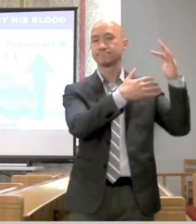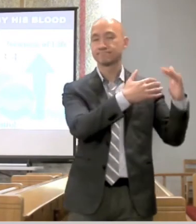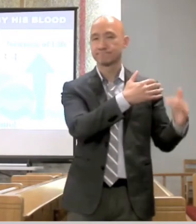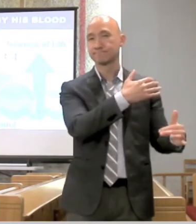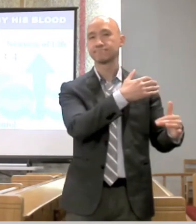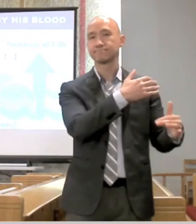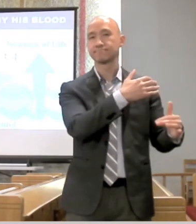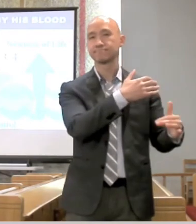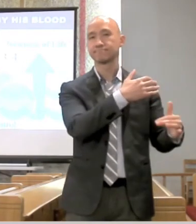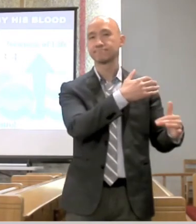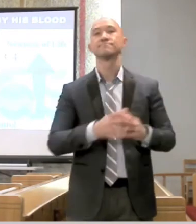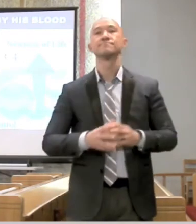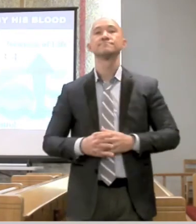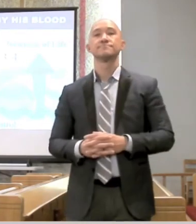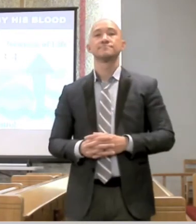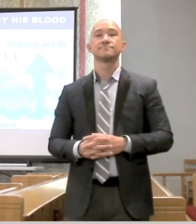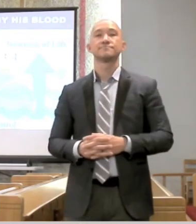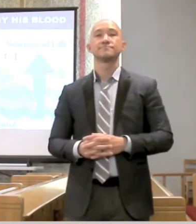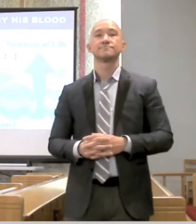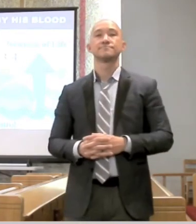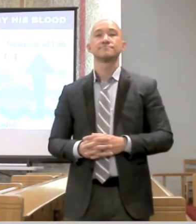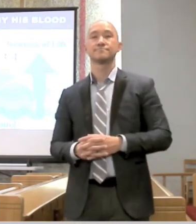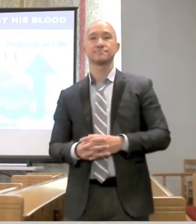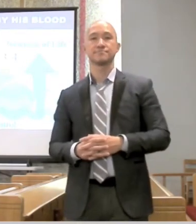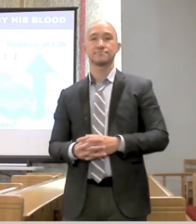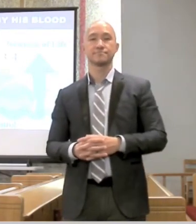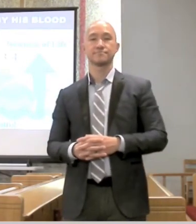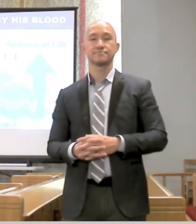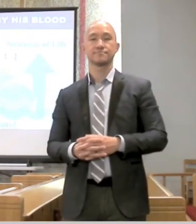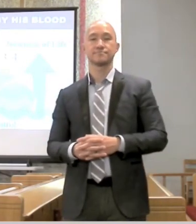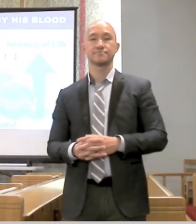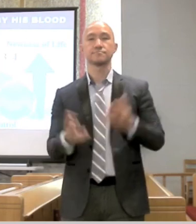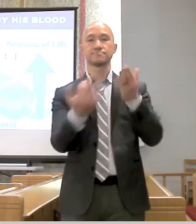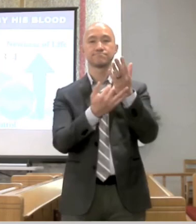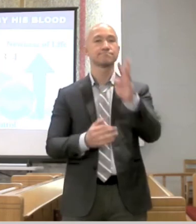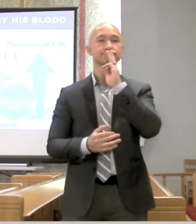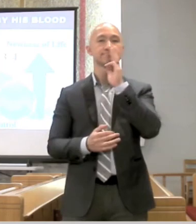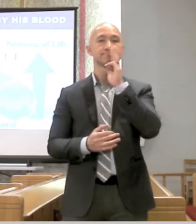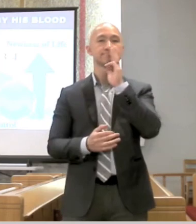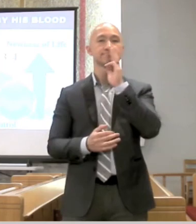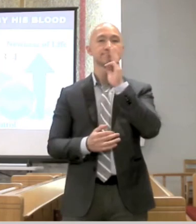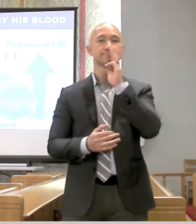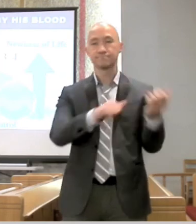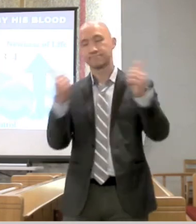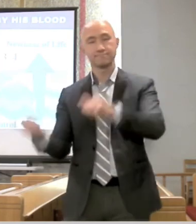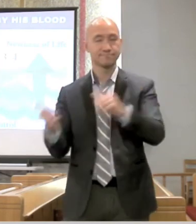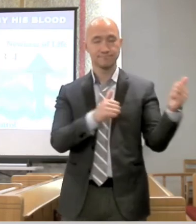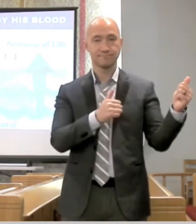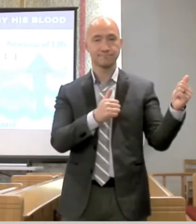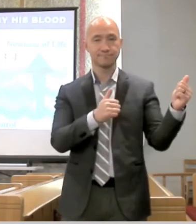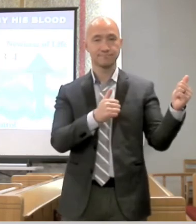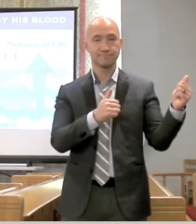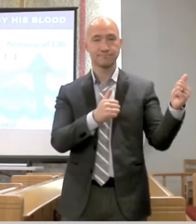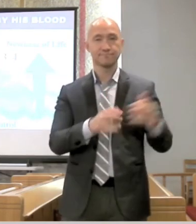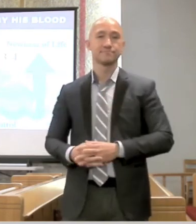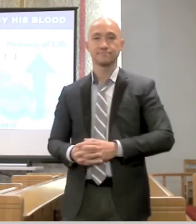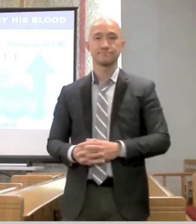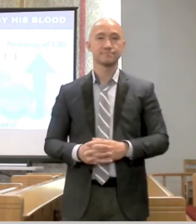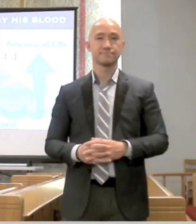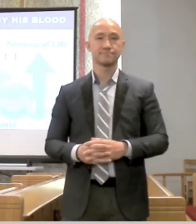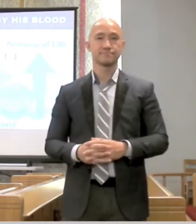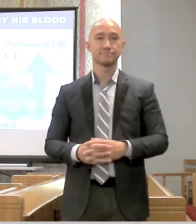spent 2,000 years ago. We come into contact when we're immersed in that watery grave of baptism for the forgiveness of sins. That's